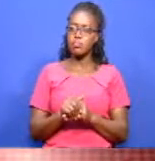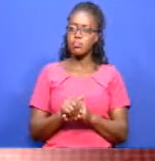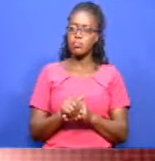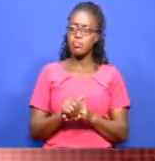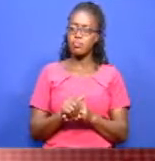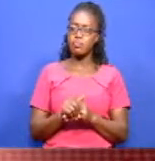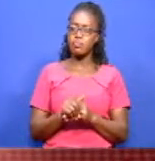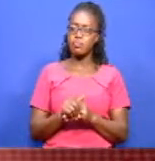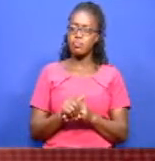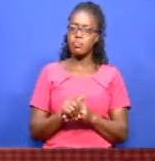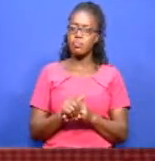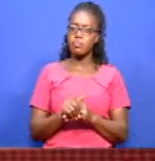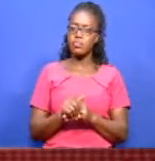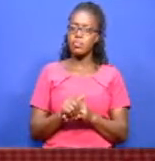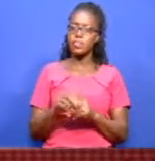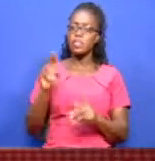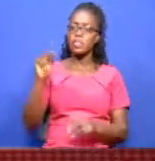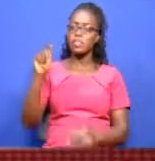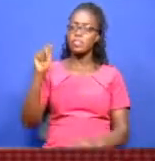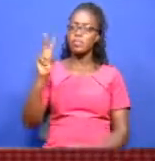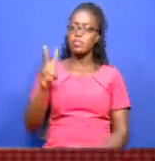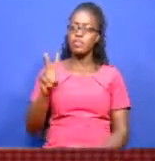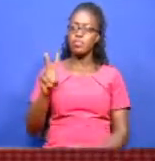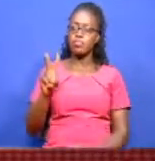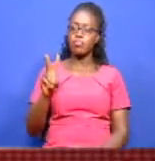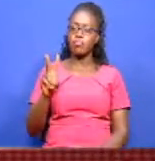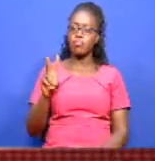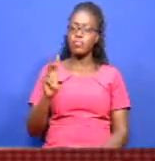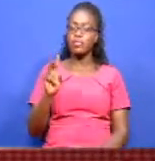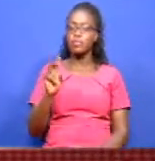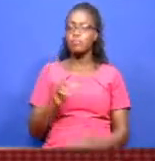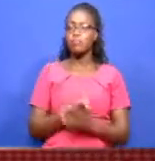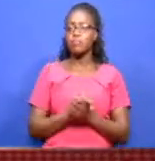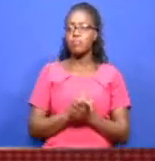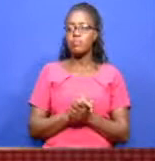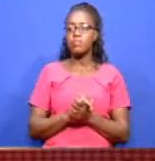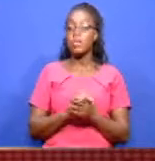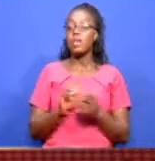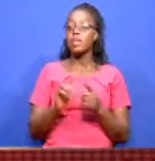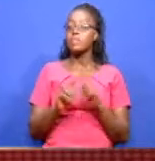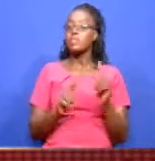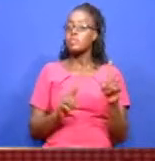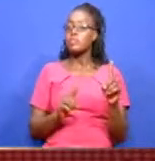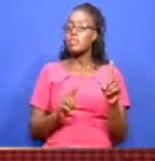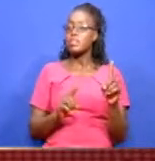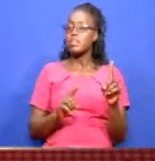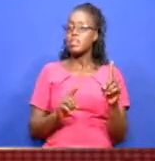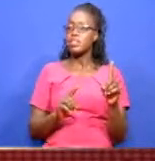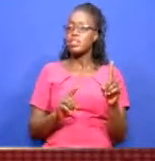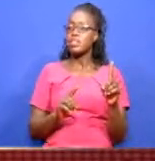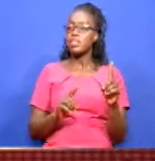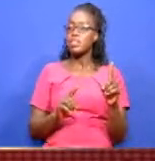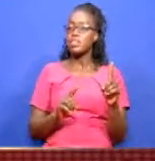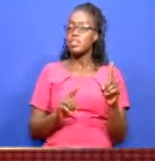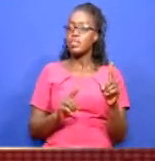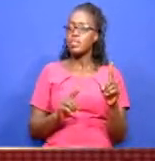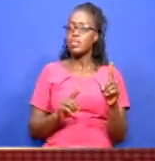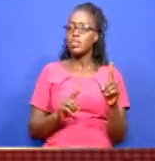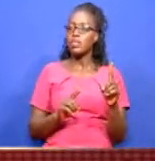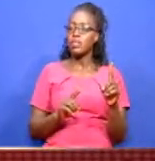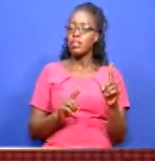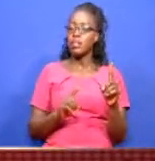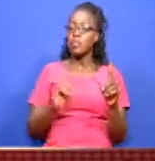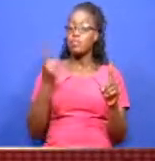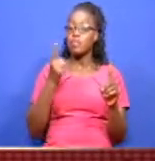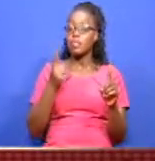My name is Eunice Omolo from NTV. I have two questions. The first one is in regards to the testing of the truck drivers. I can't hear. Louder, please. The first one is